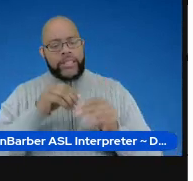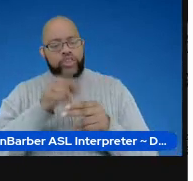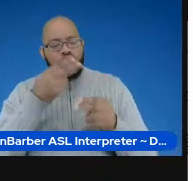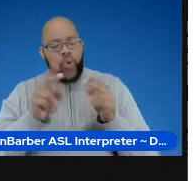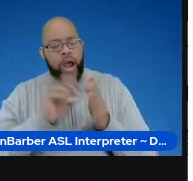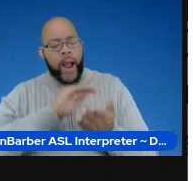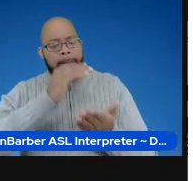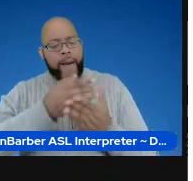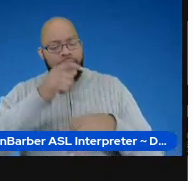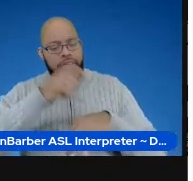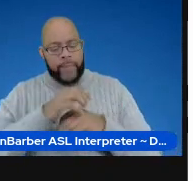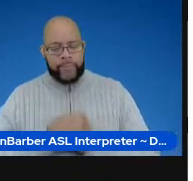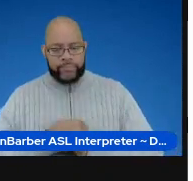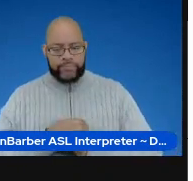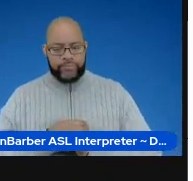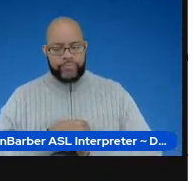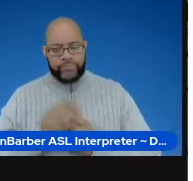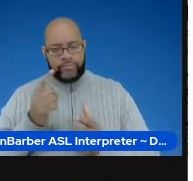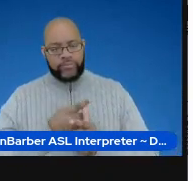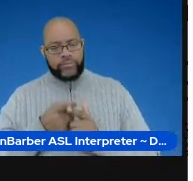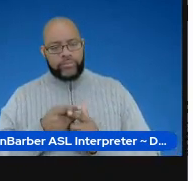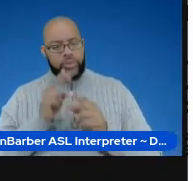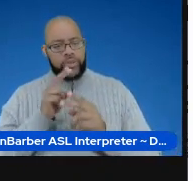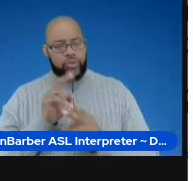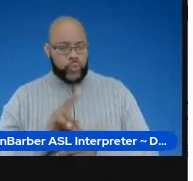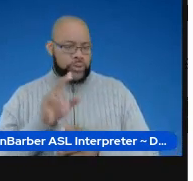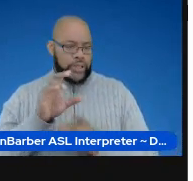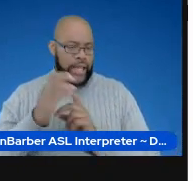of time, and then the use case.